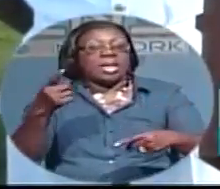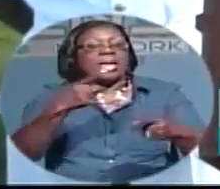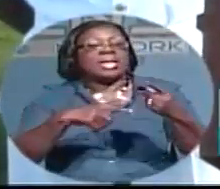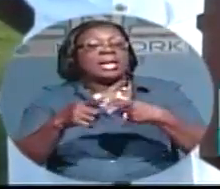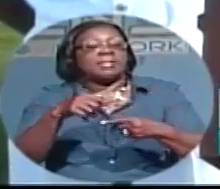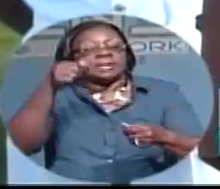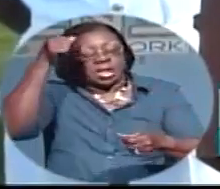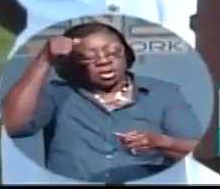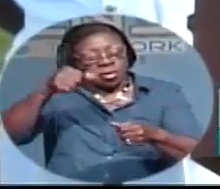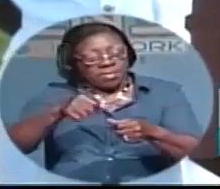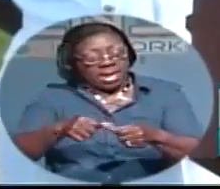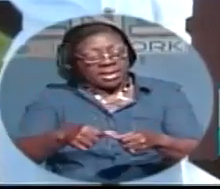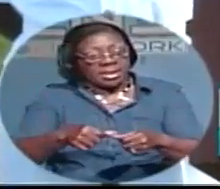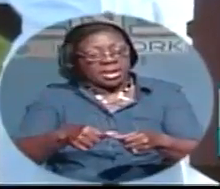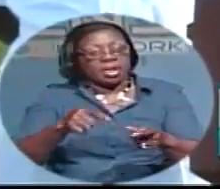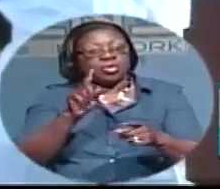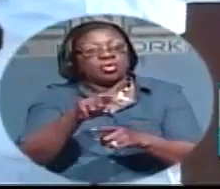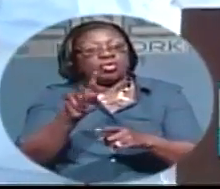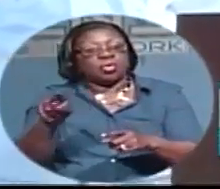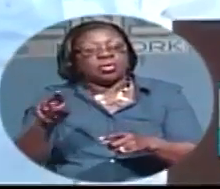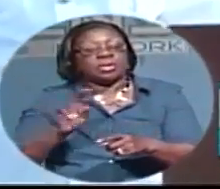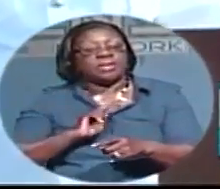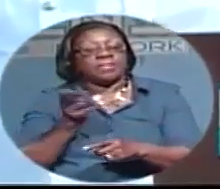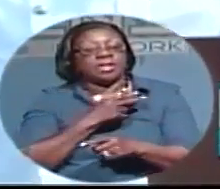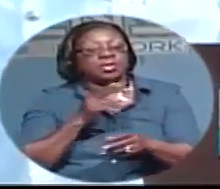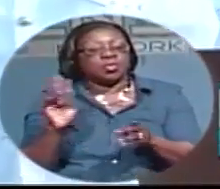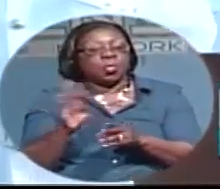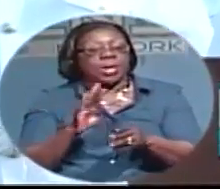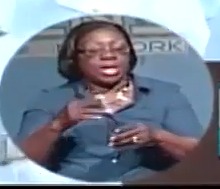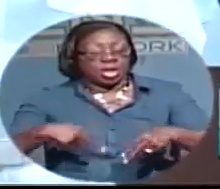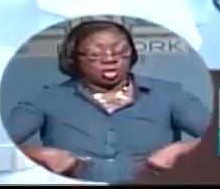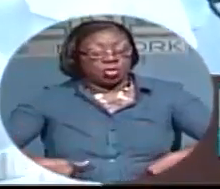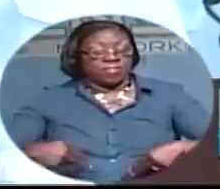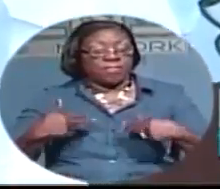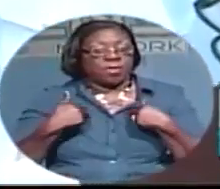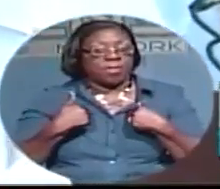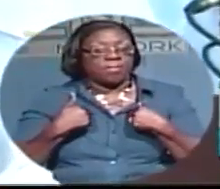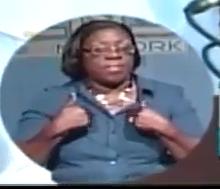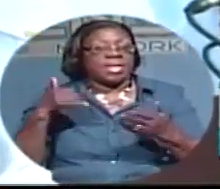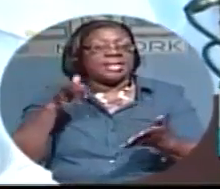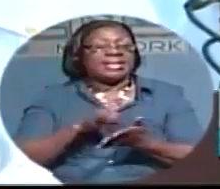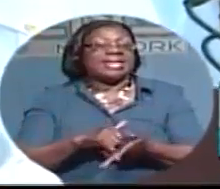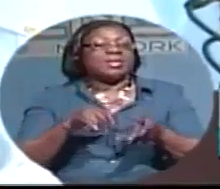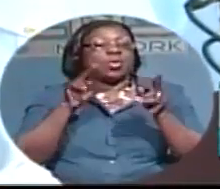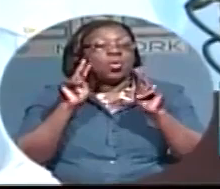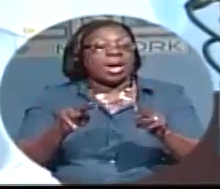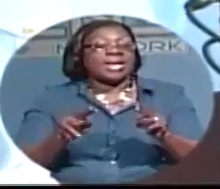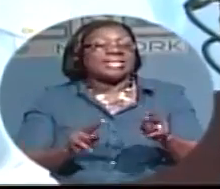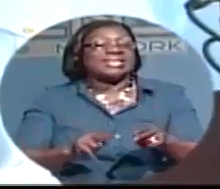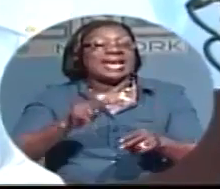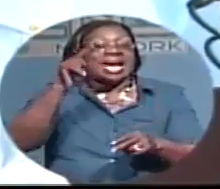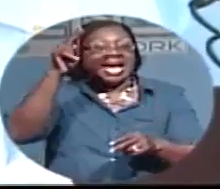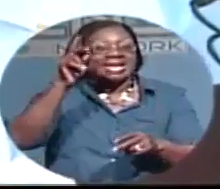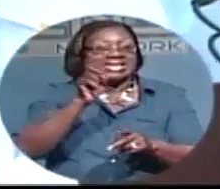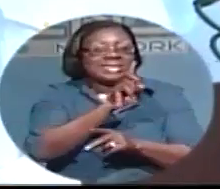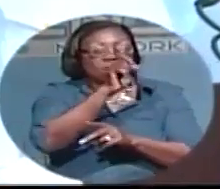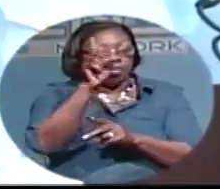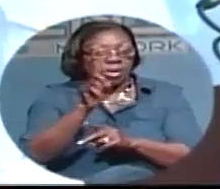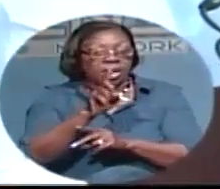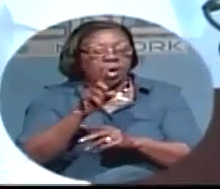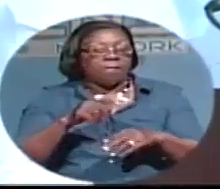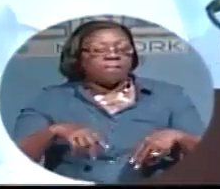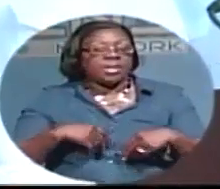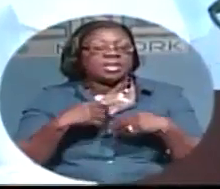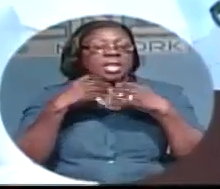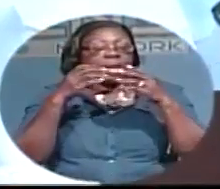to those of us who wear this uniform, that it requires the highest degree of personal